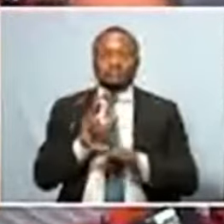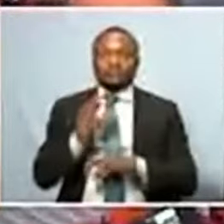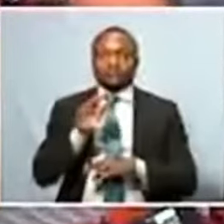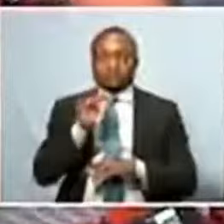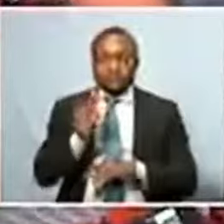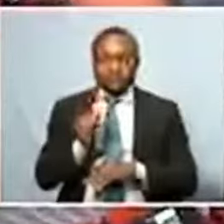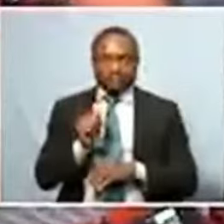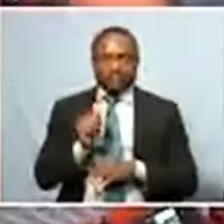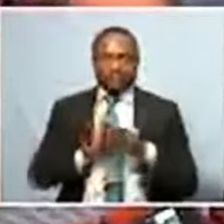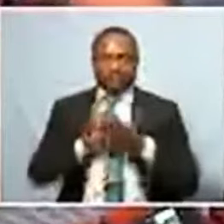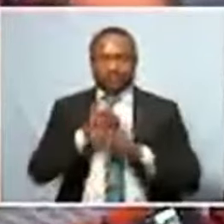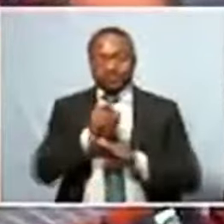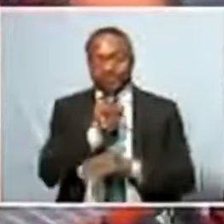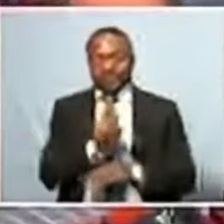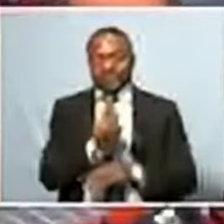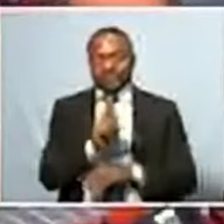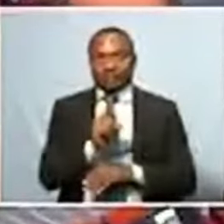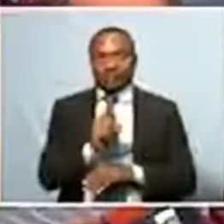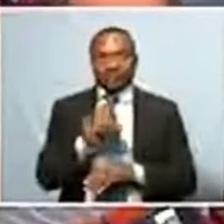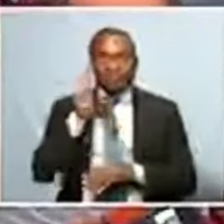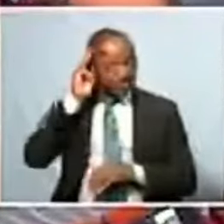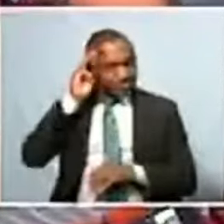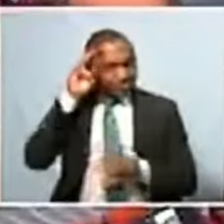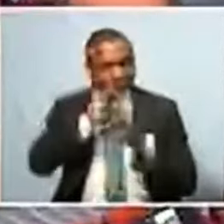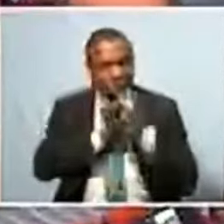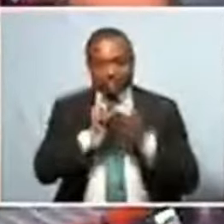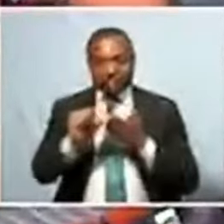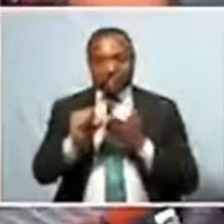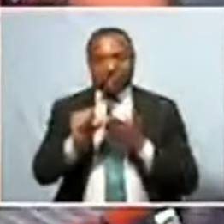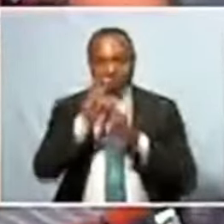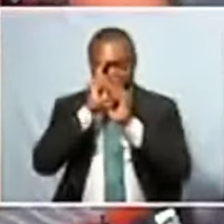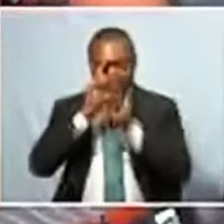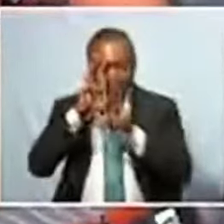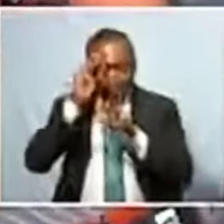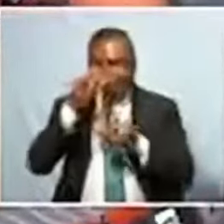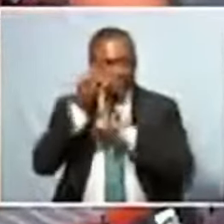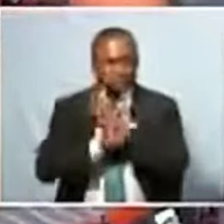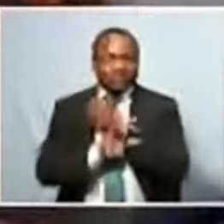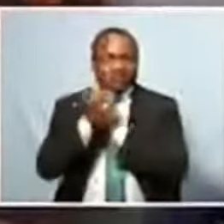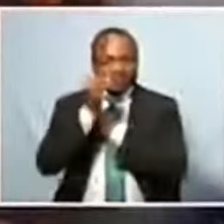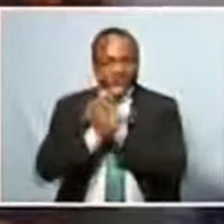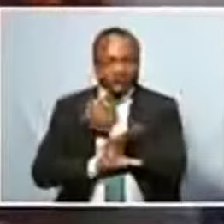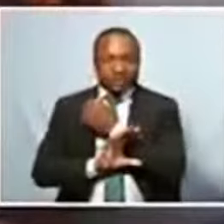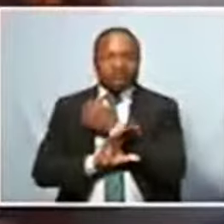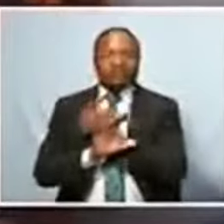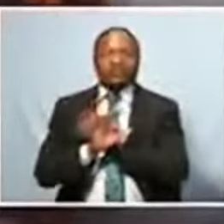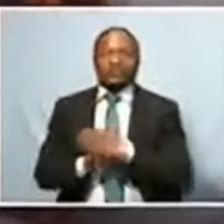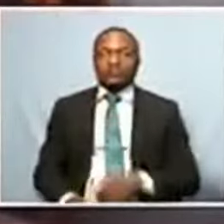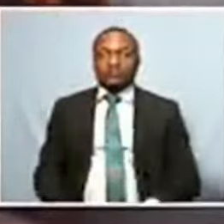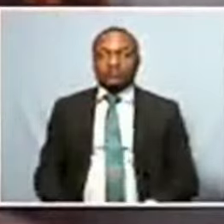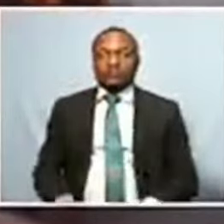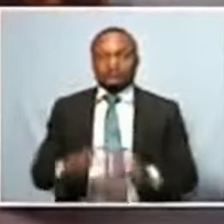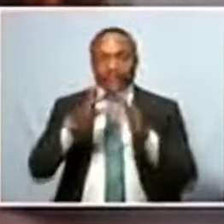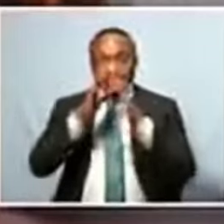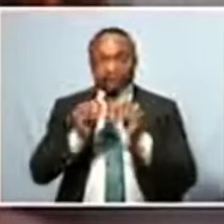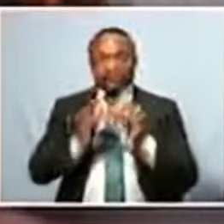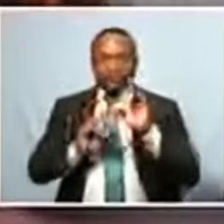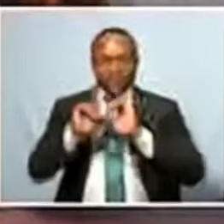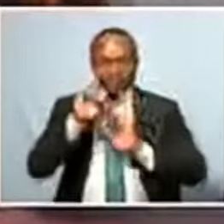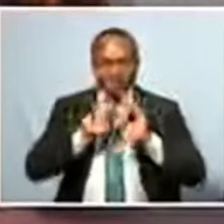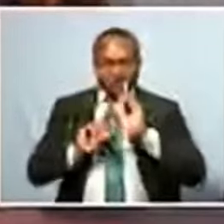indeed, after consideration of that ministerial statement by the Minister of Foreign Affairs and International Cooperation, the House did